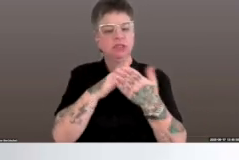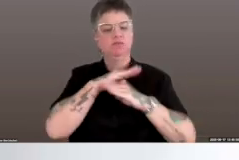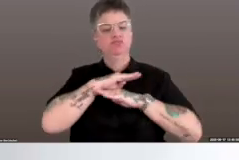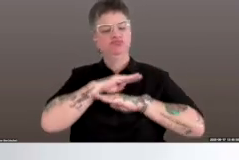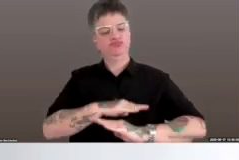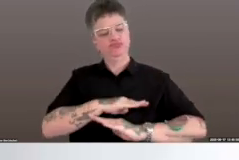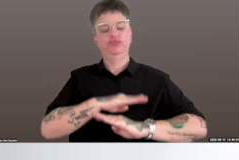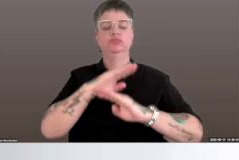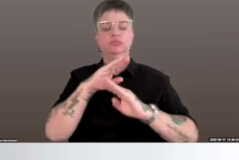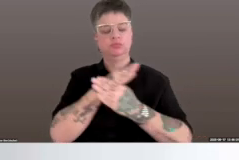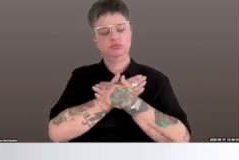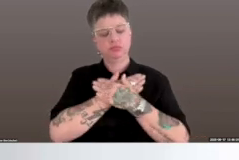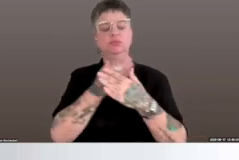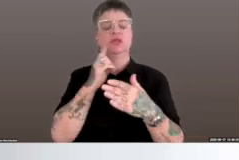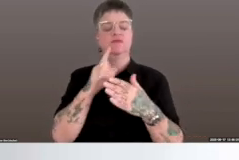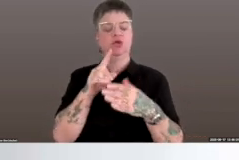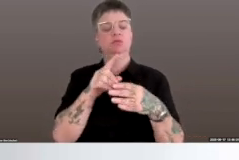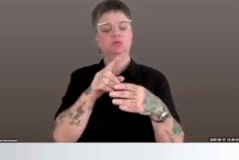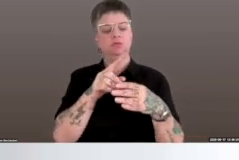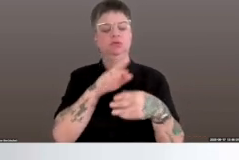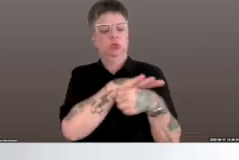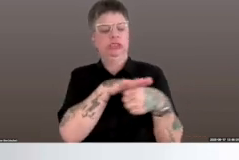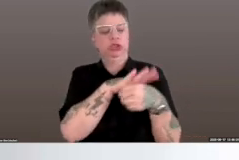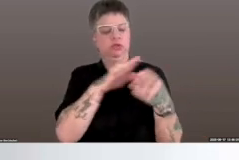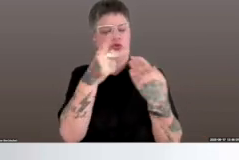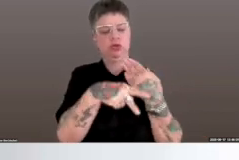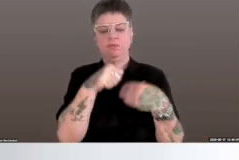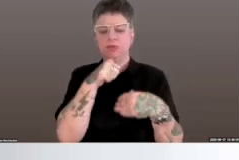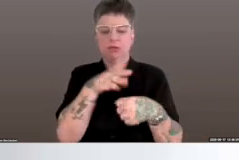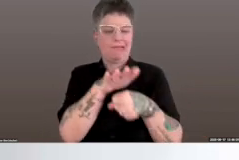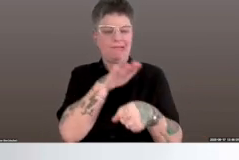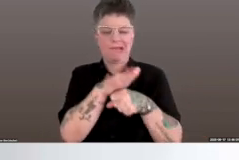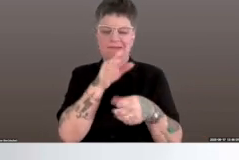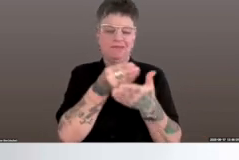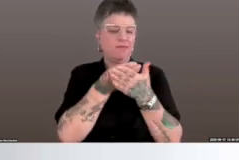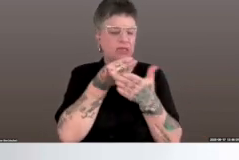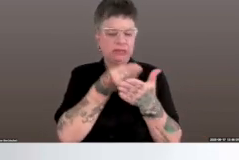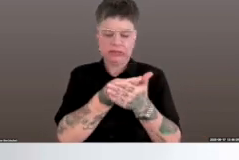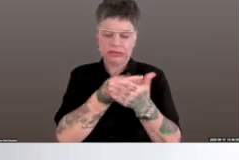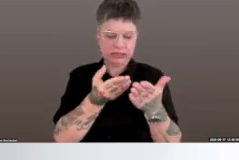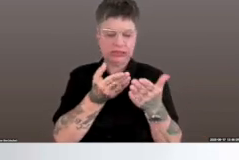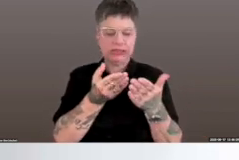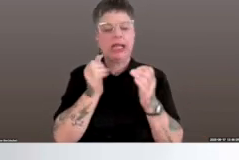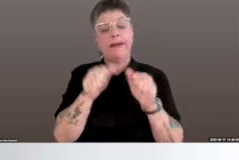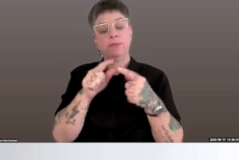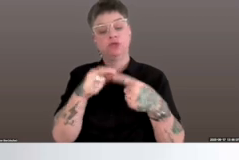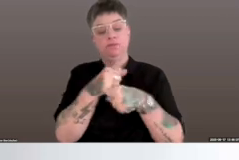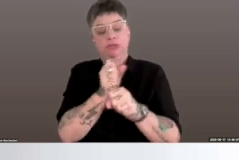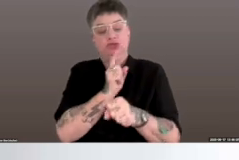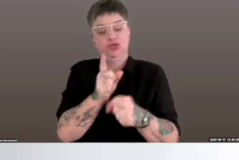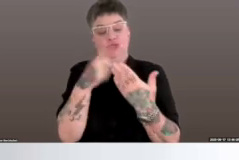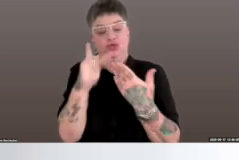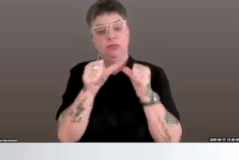district-based regional programs. But as we know, that was not a significant amount of funding. So being able to make sure that those programs can